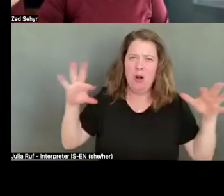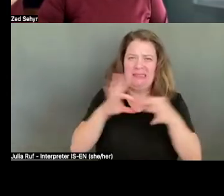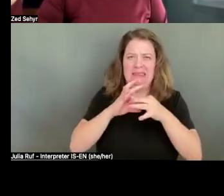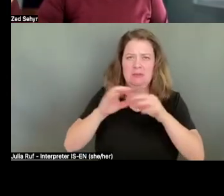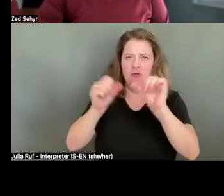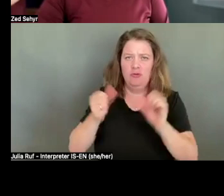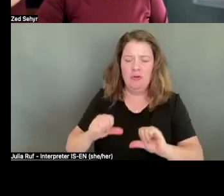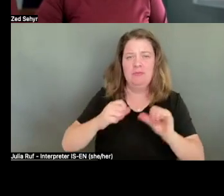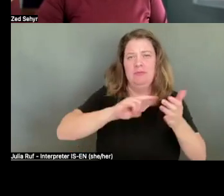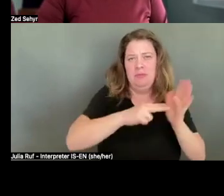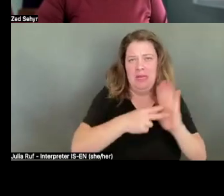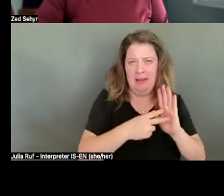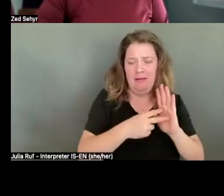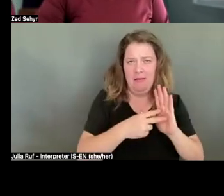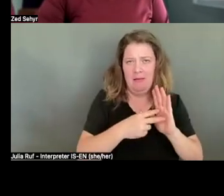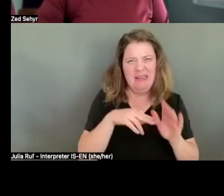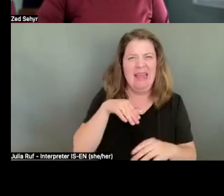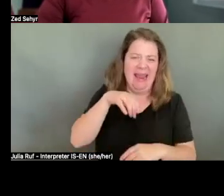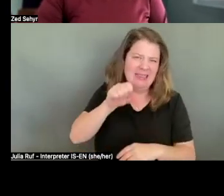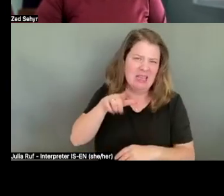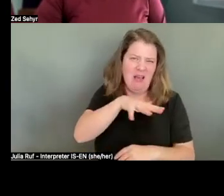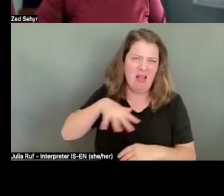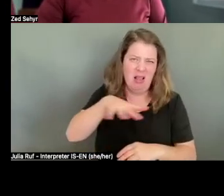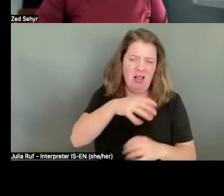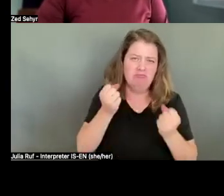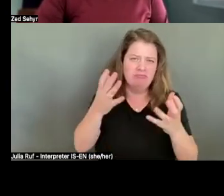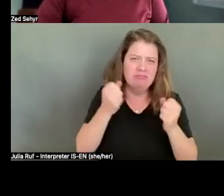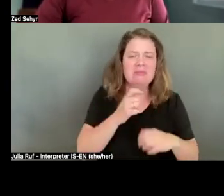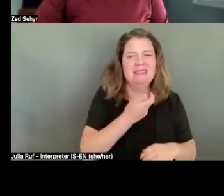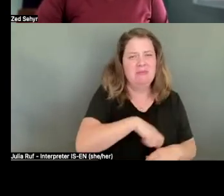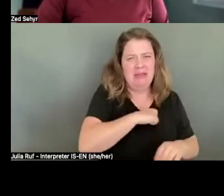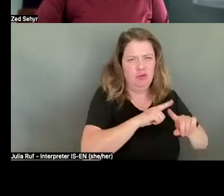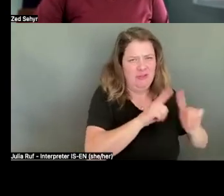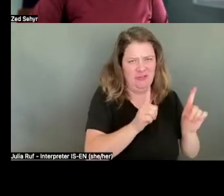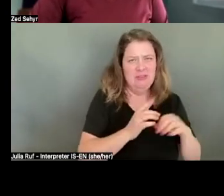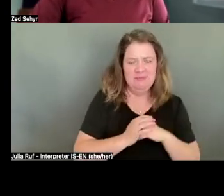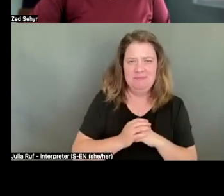in ASL. This was not the case necessarily for Spanish.